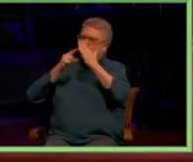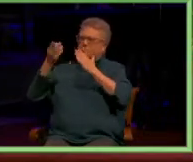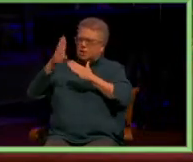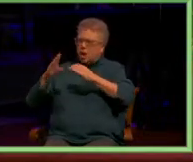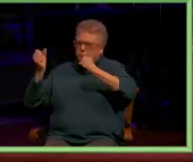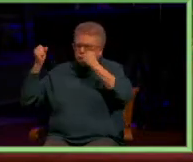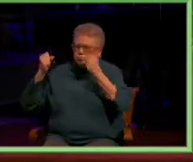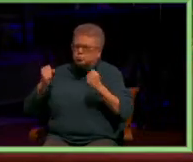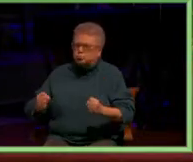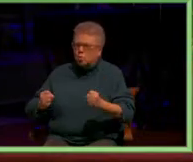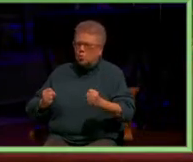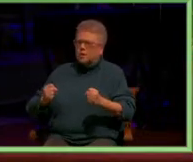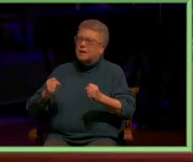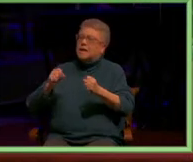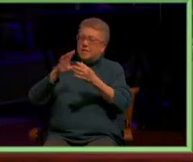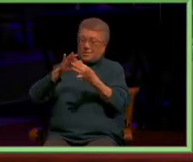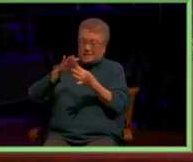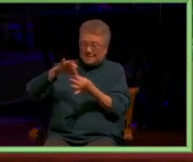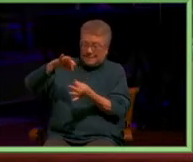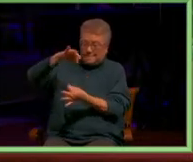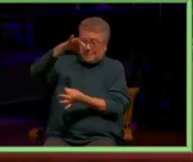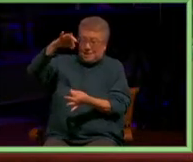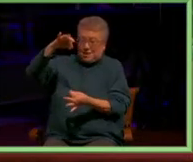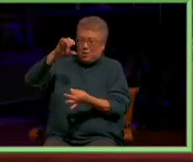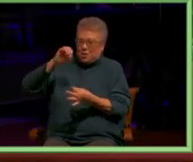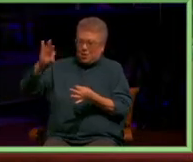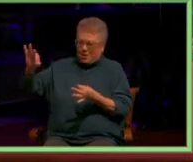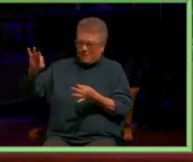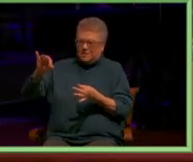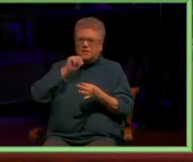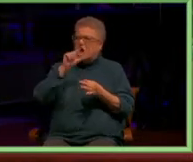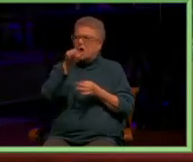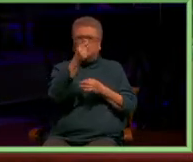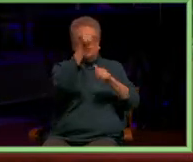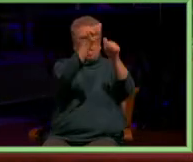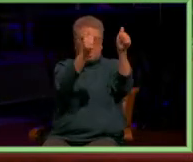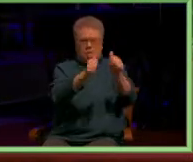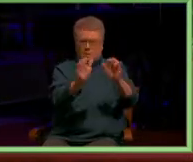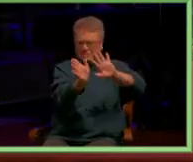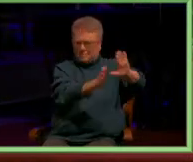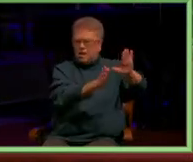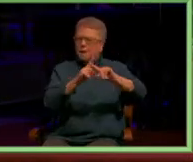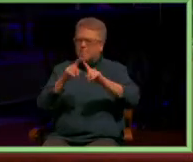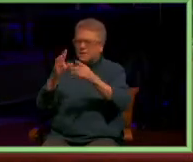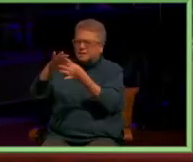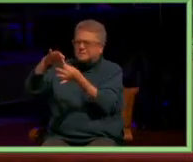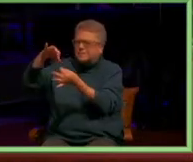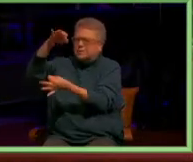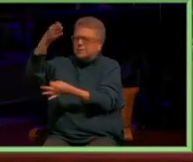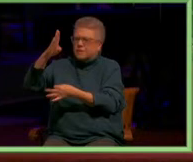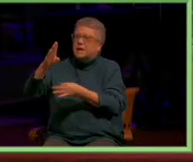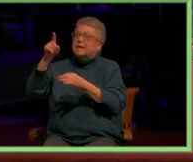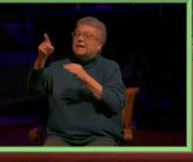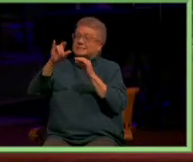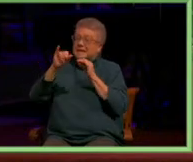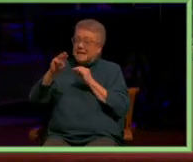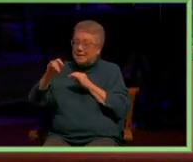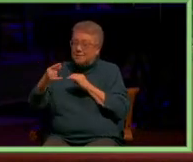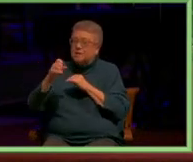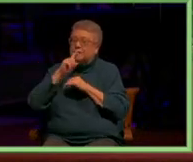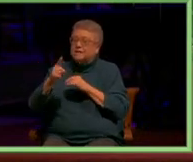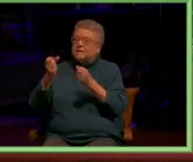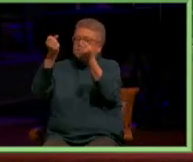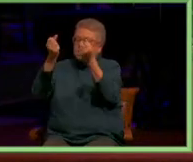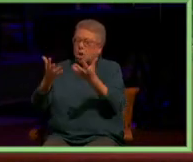very presence of. So when Paul says he is the image of the invisible God, he is literally saying he has